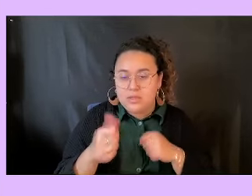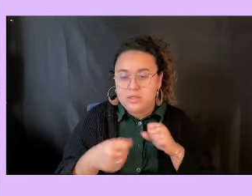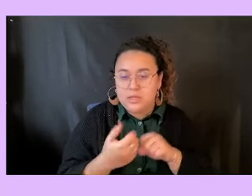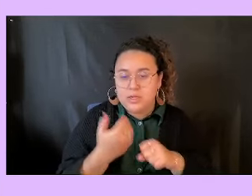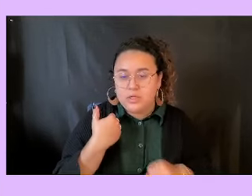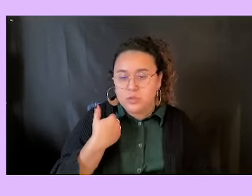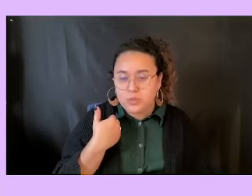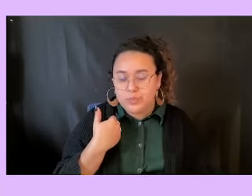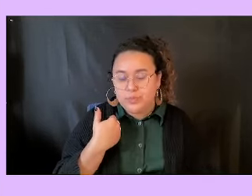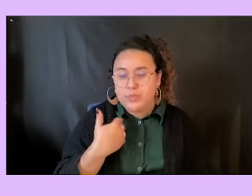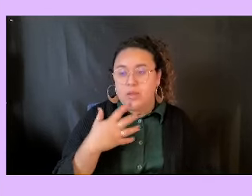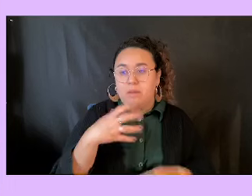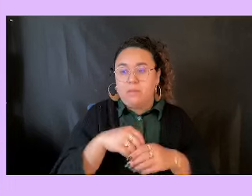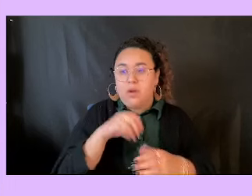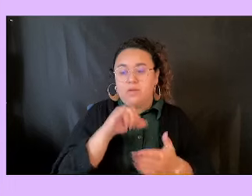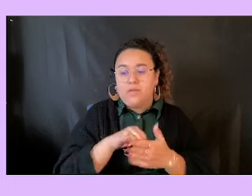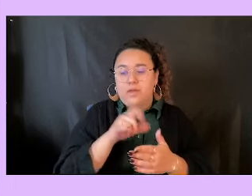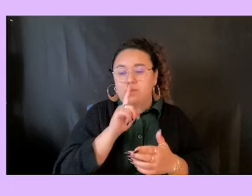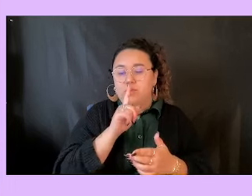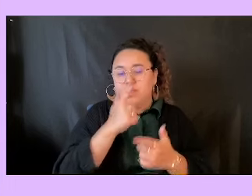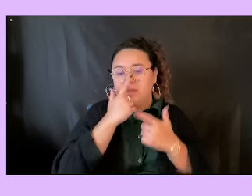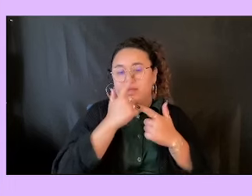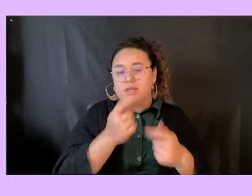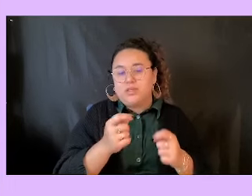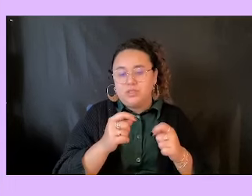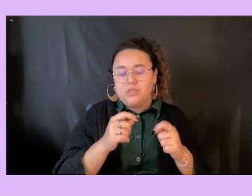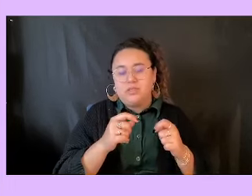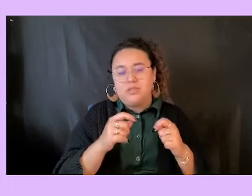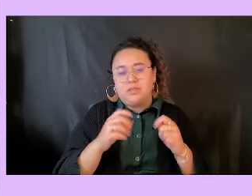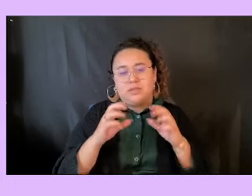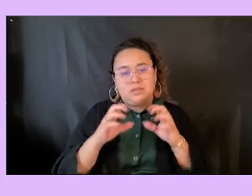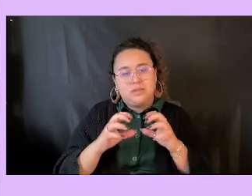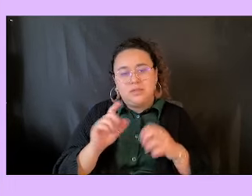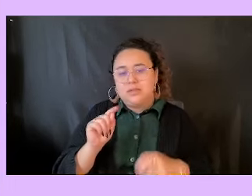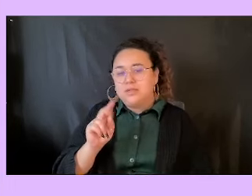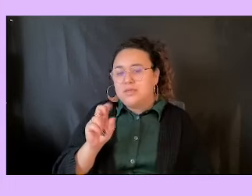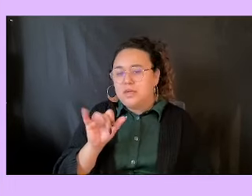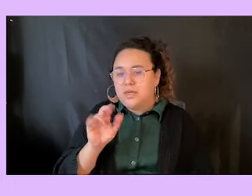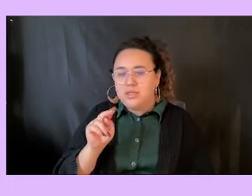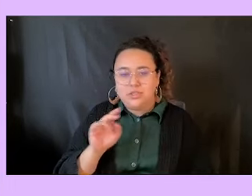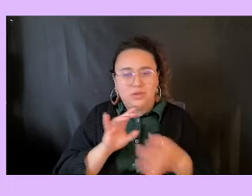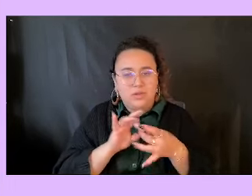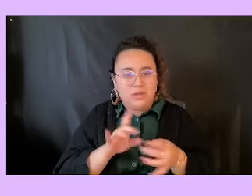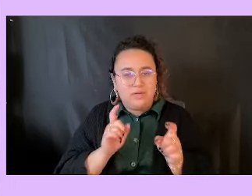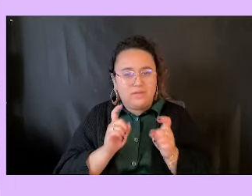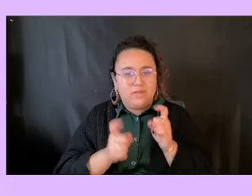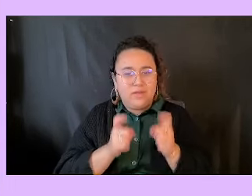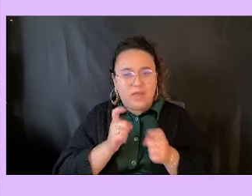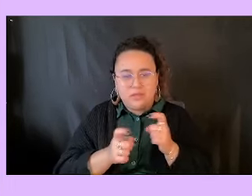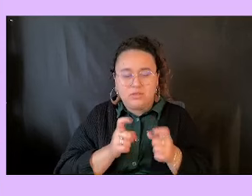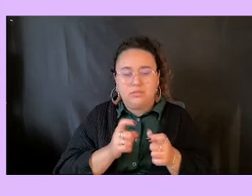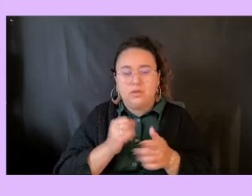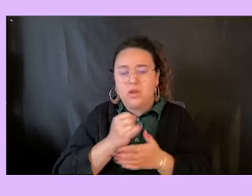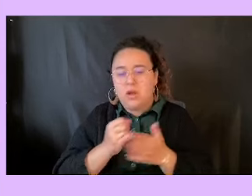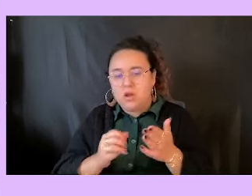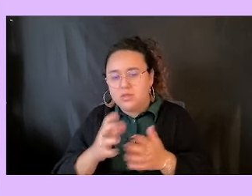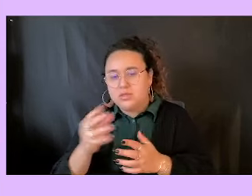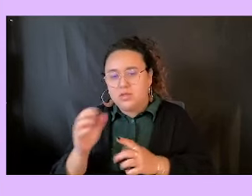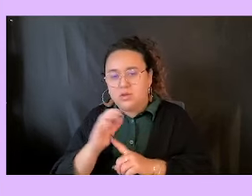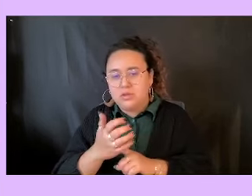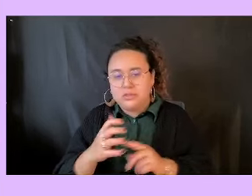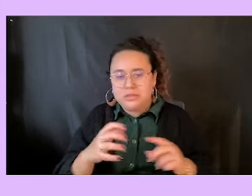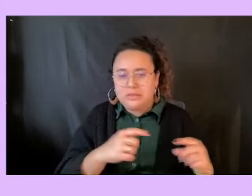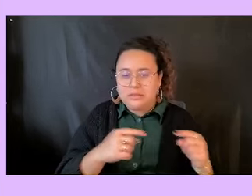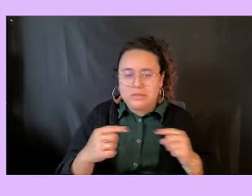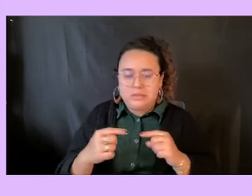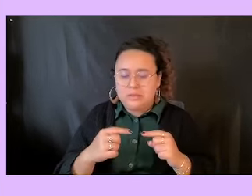this interesting tension with philanthropy and the arts and culture sector. But I've watched the power